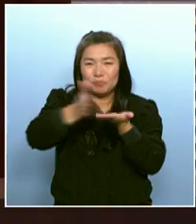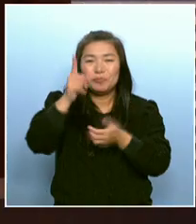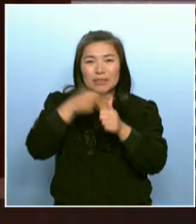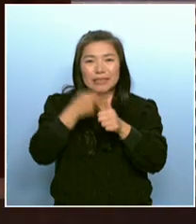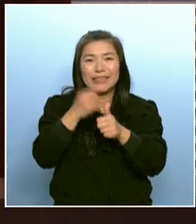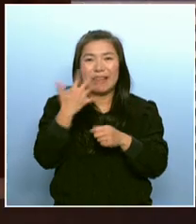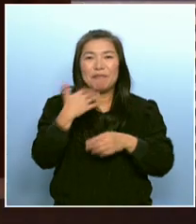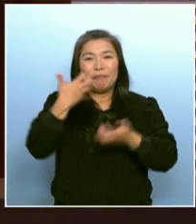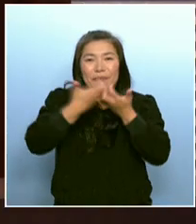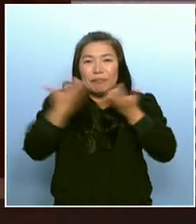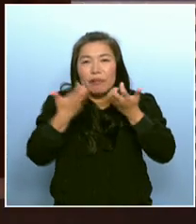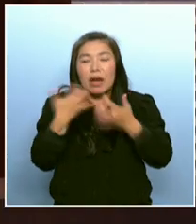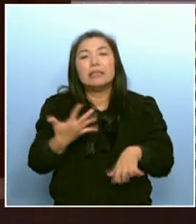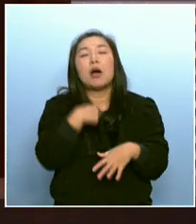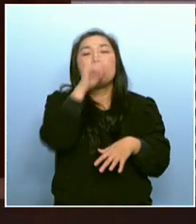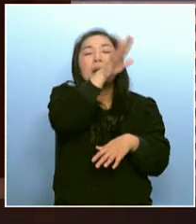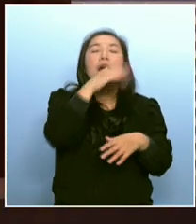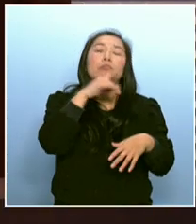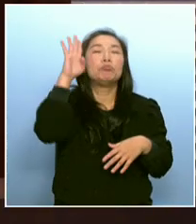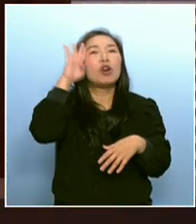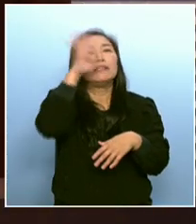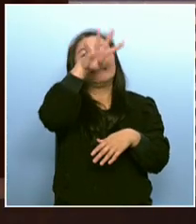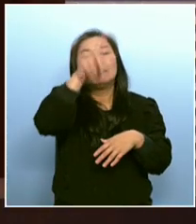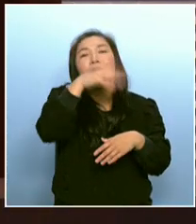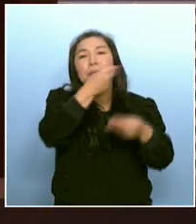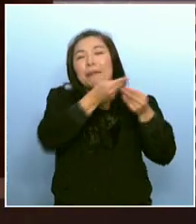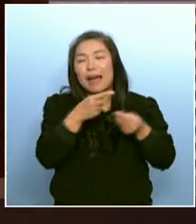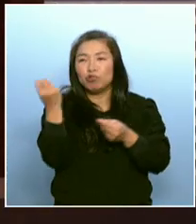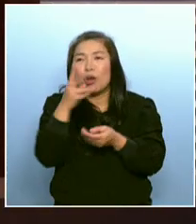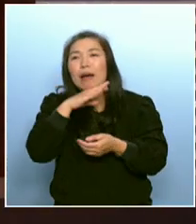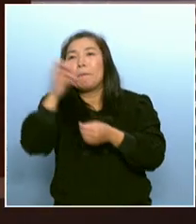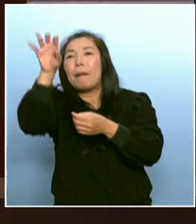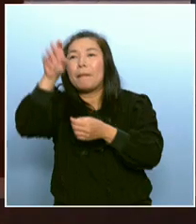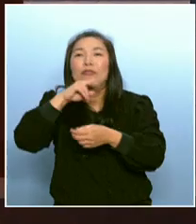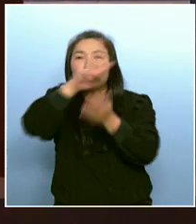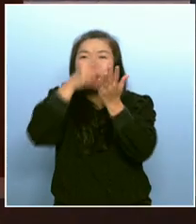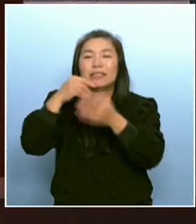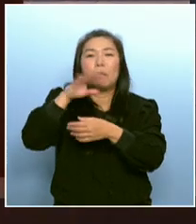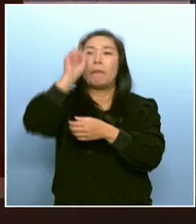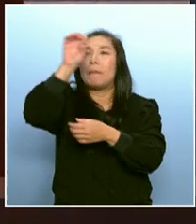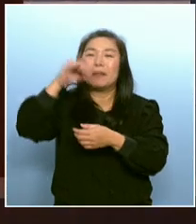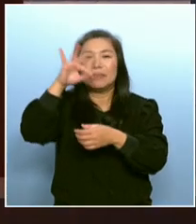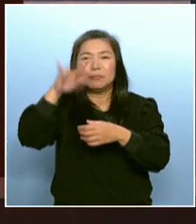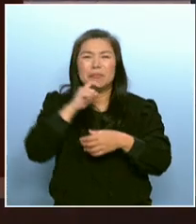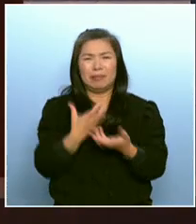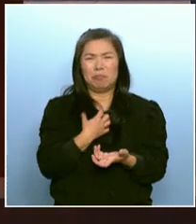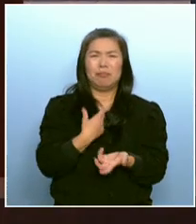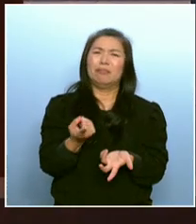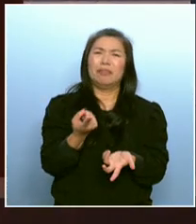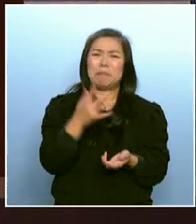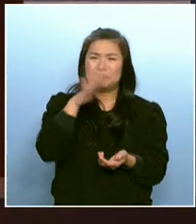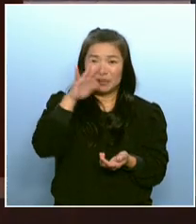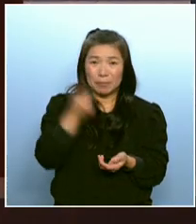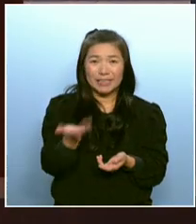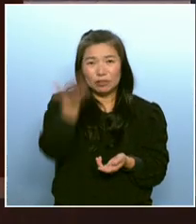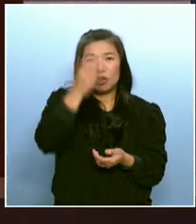for funding as a public works project. We cannot chop it into pieces. We cannot first ask